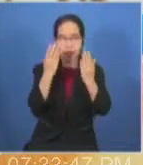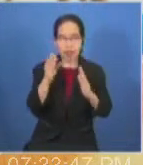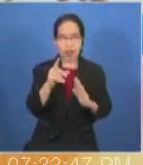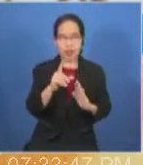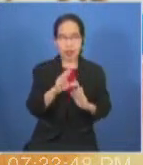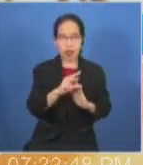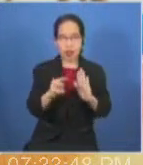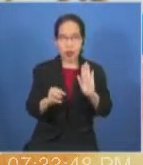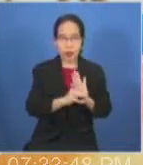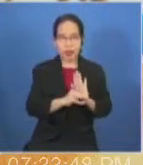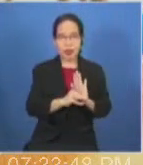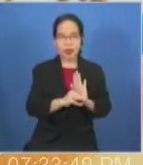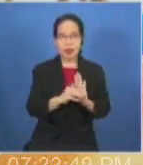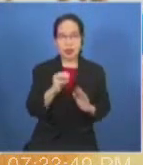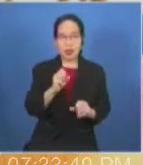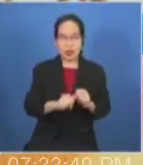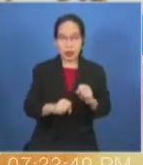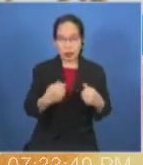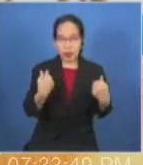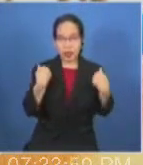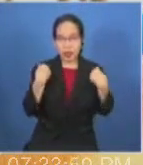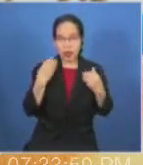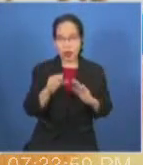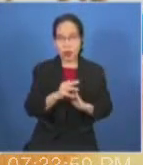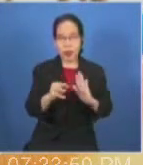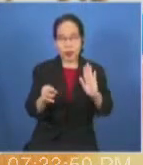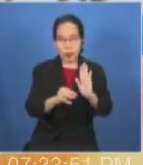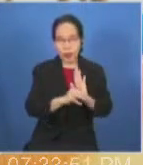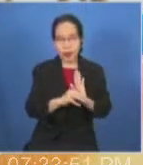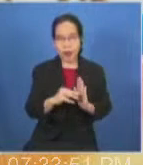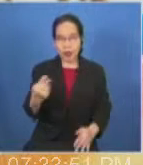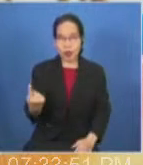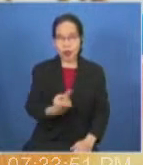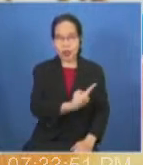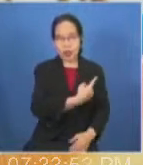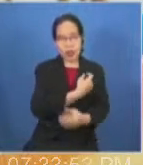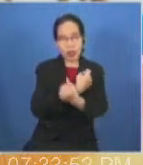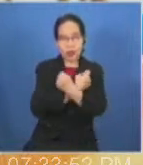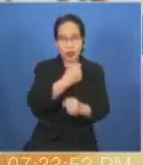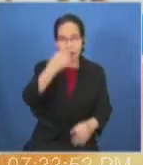Because it is those who obey the law that are justified.